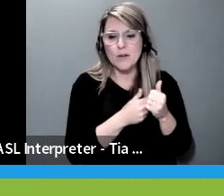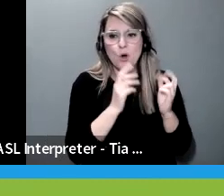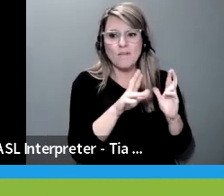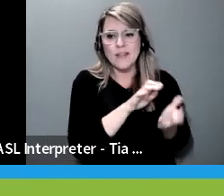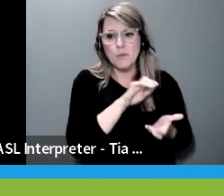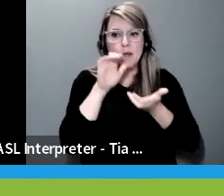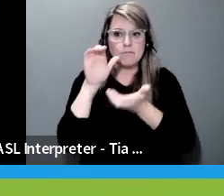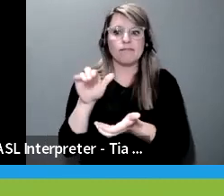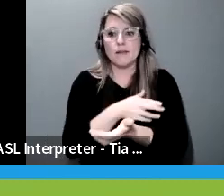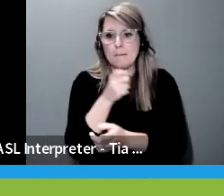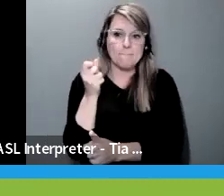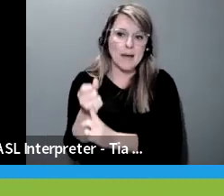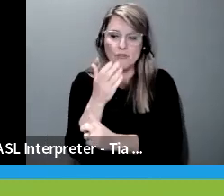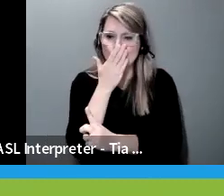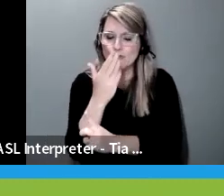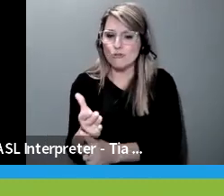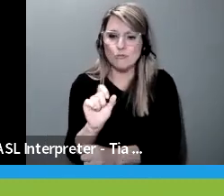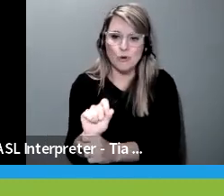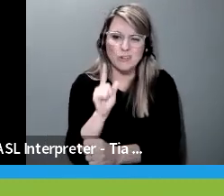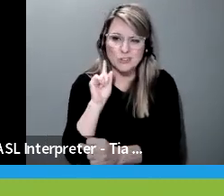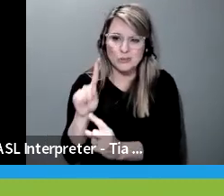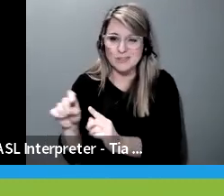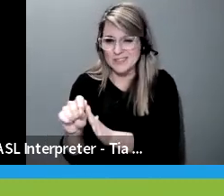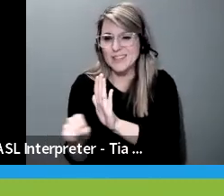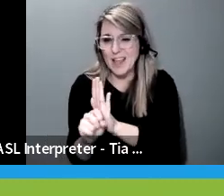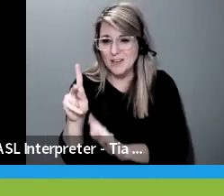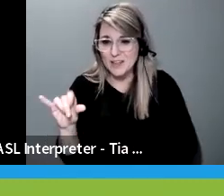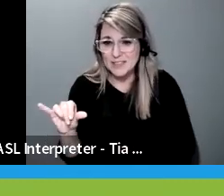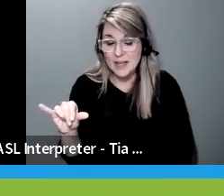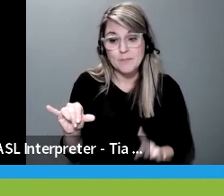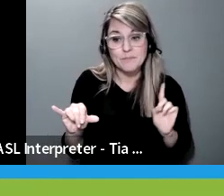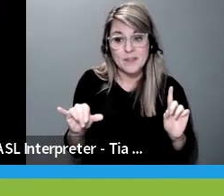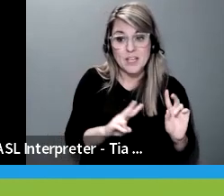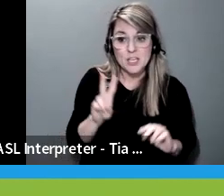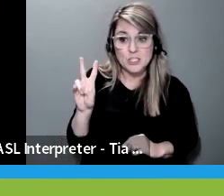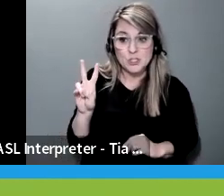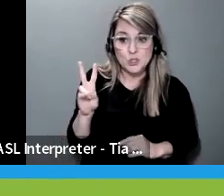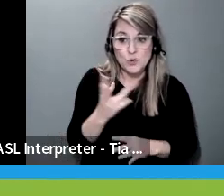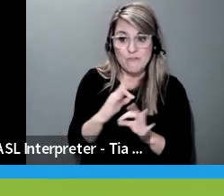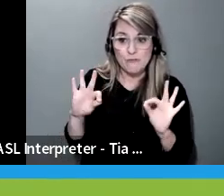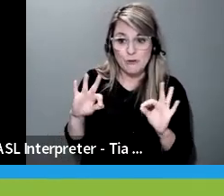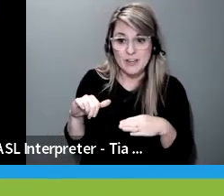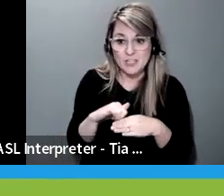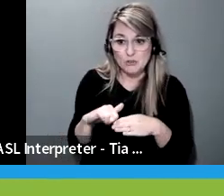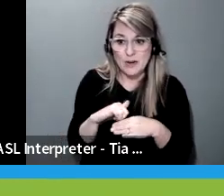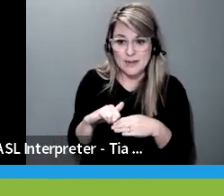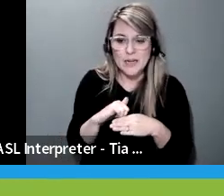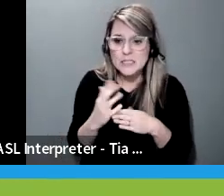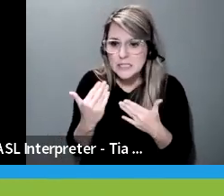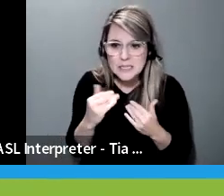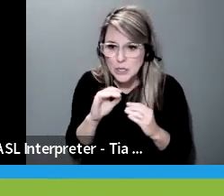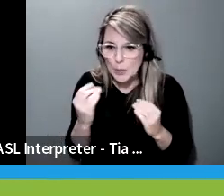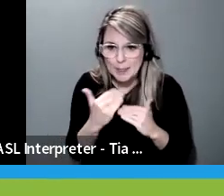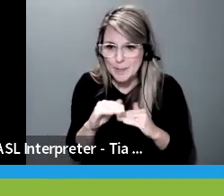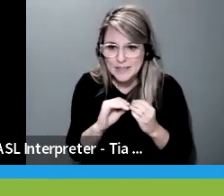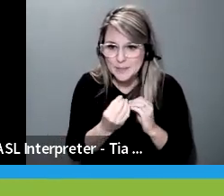state. So we have 2 different trainings that are being offered that are free, and there's no limit to how many people come. So